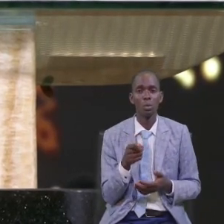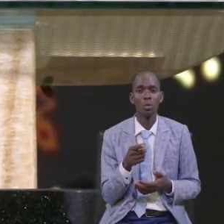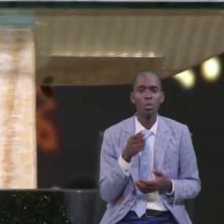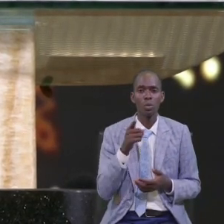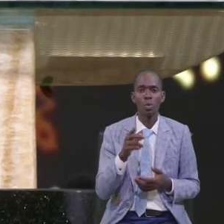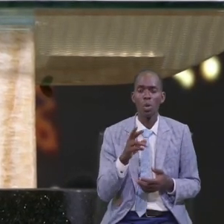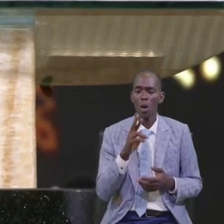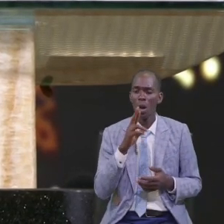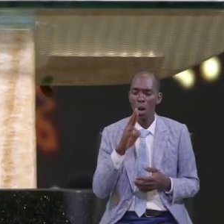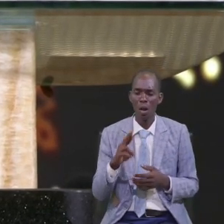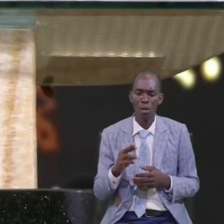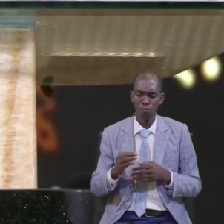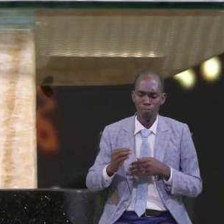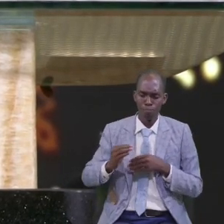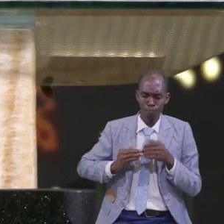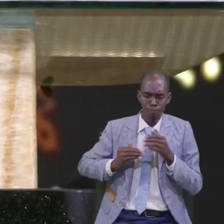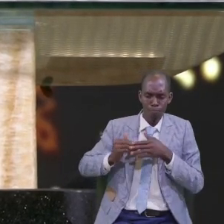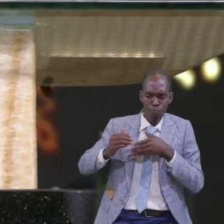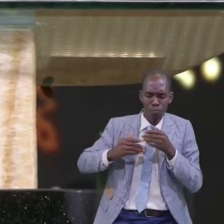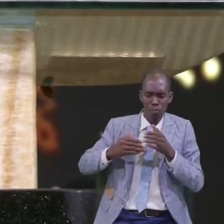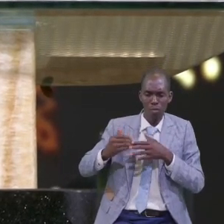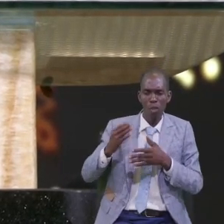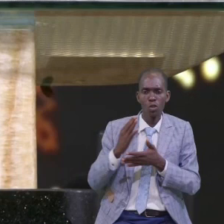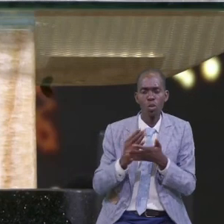iron fence around yourself.